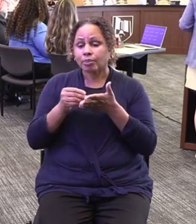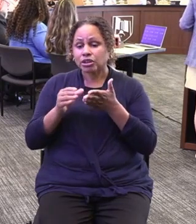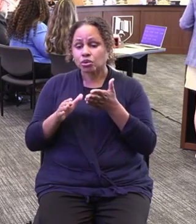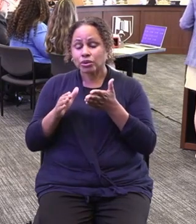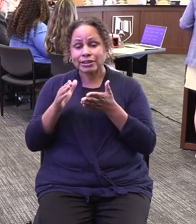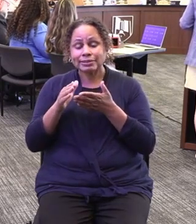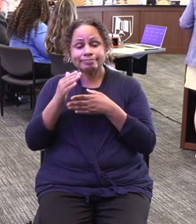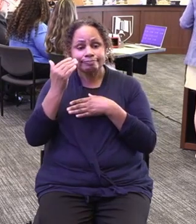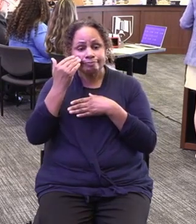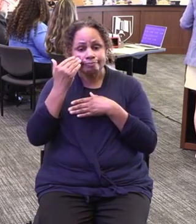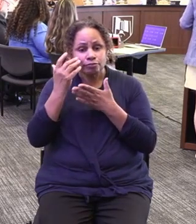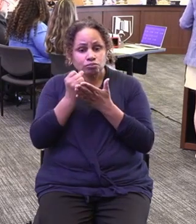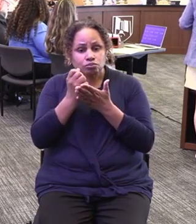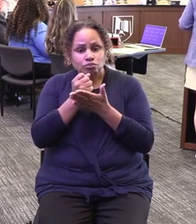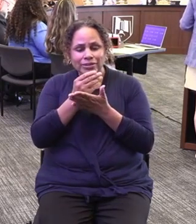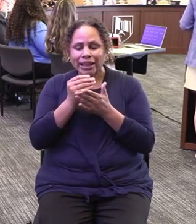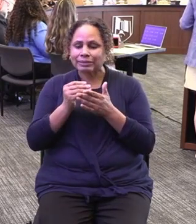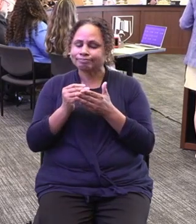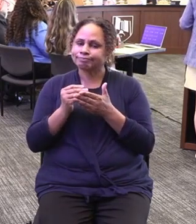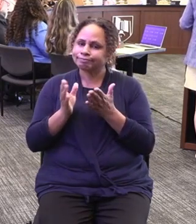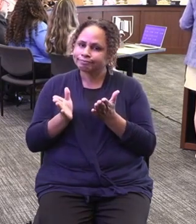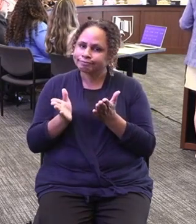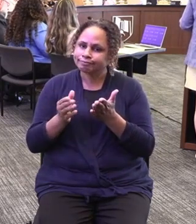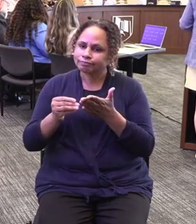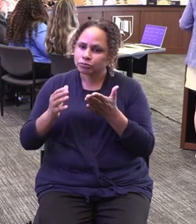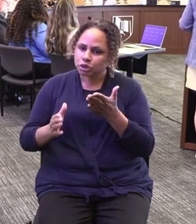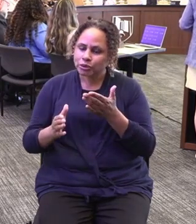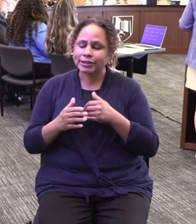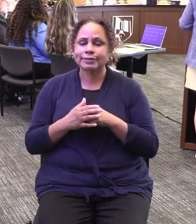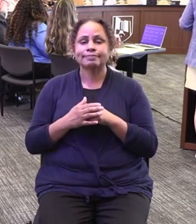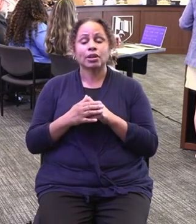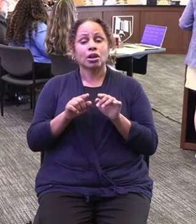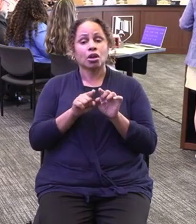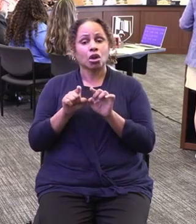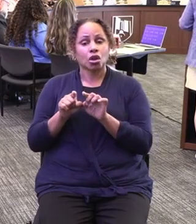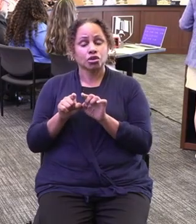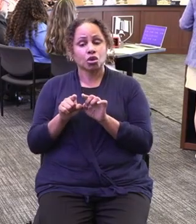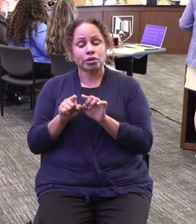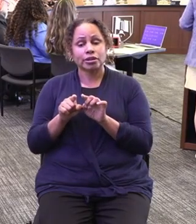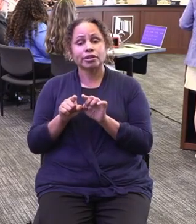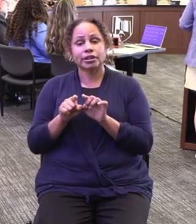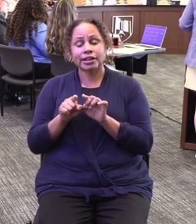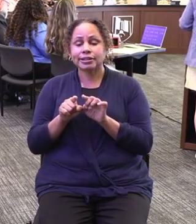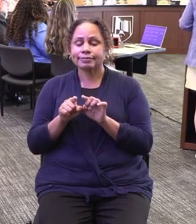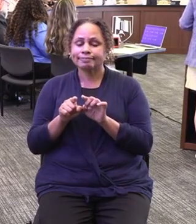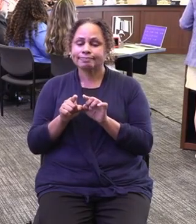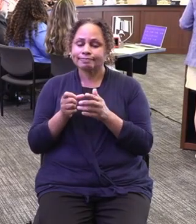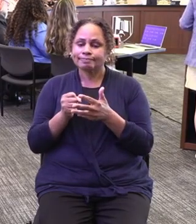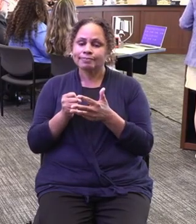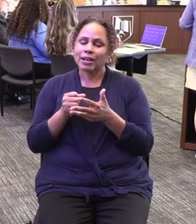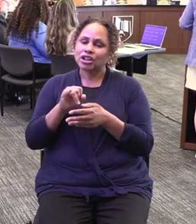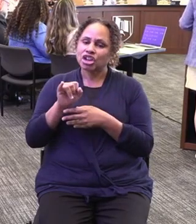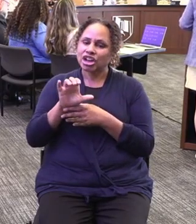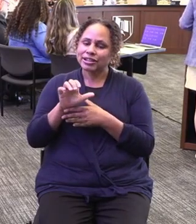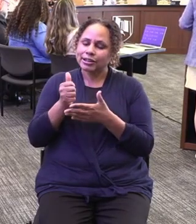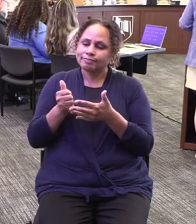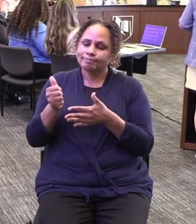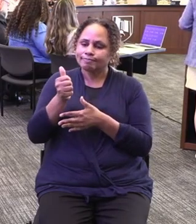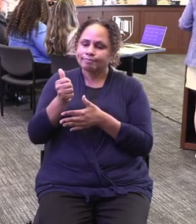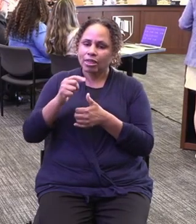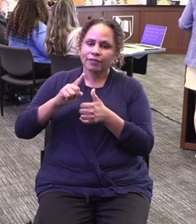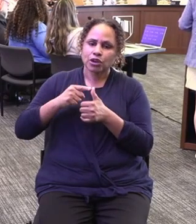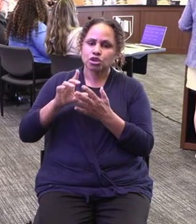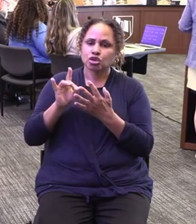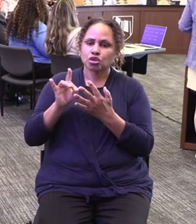and moving students forward. And also, it's about positioning JJC as the first choice for them to explore what's next for them in